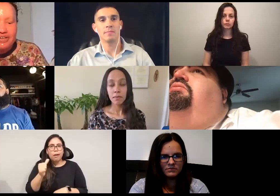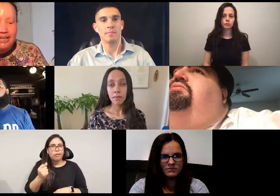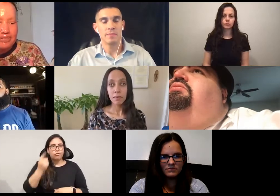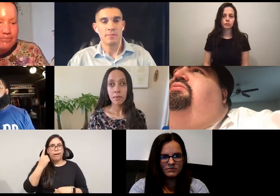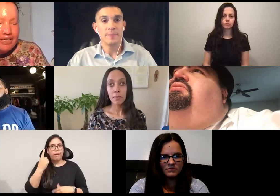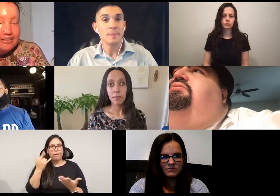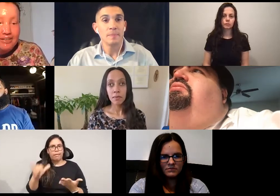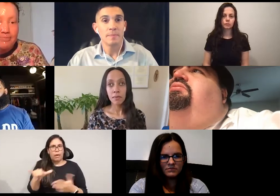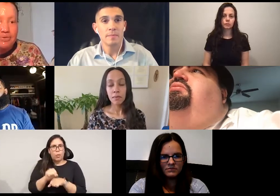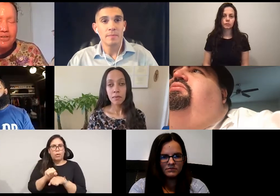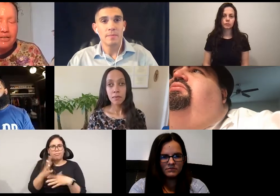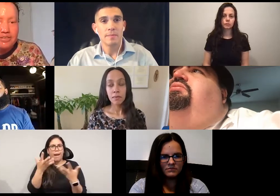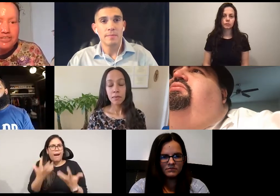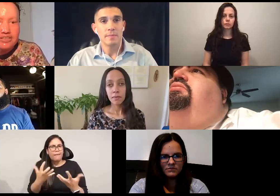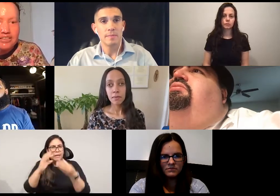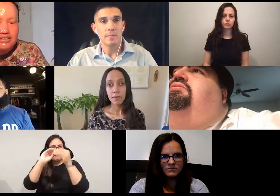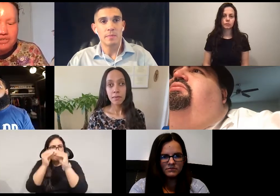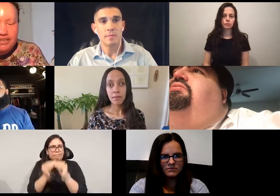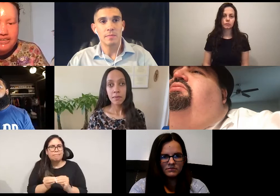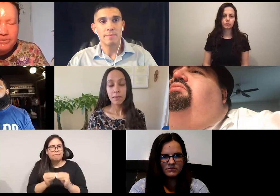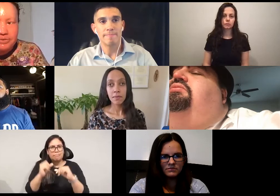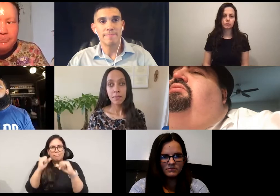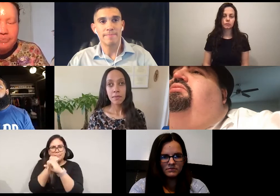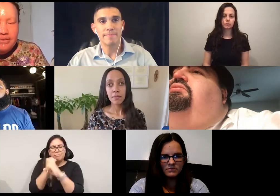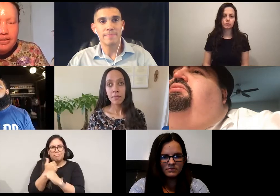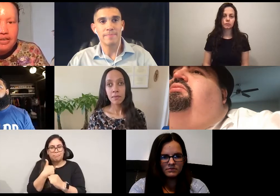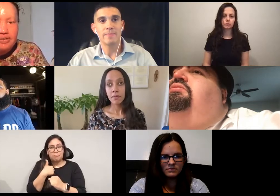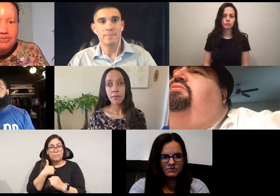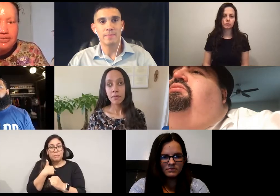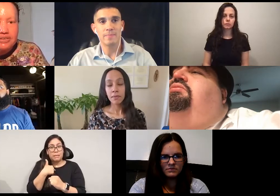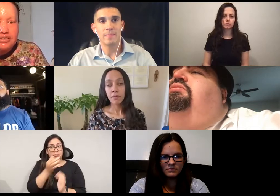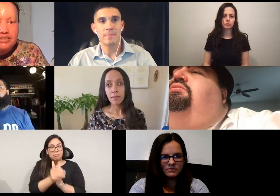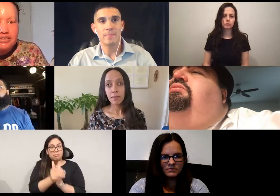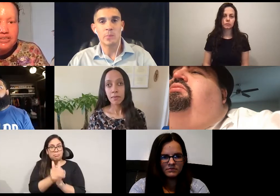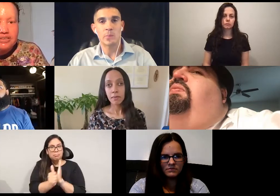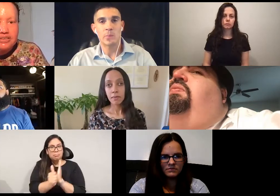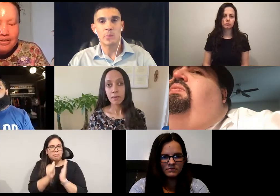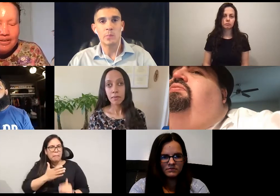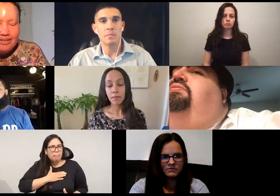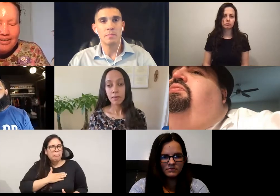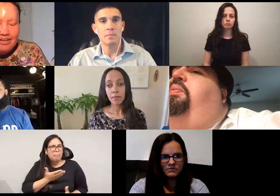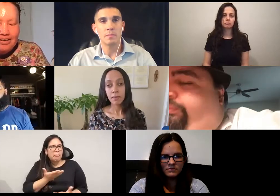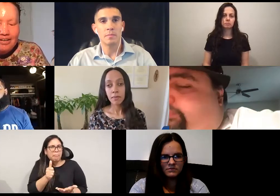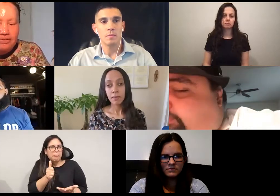that was very numbers based, and I'm not numbers and systems based at all. And I was